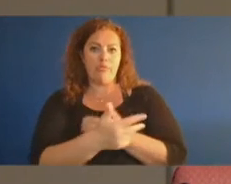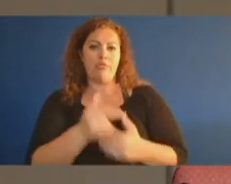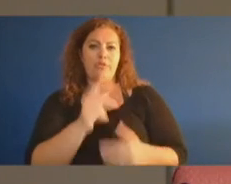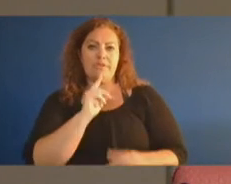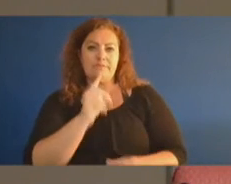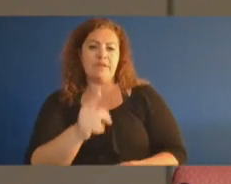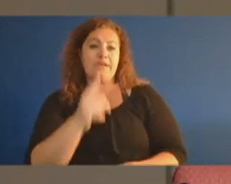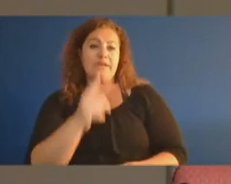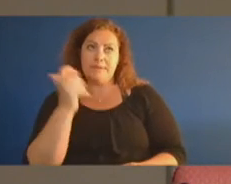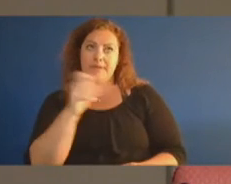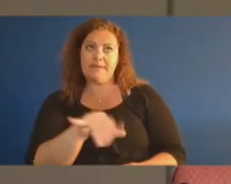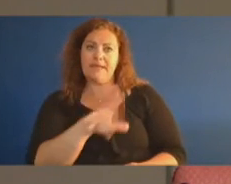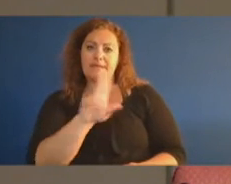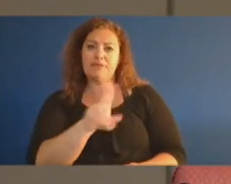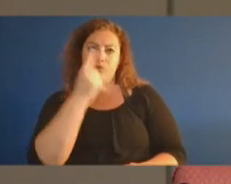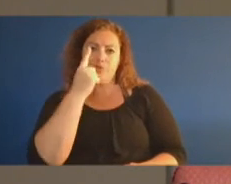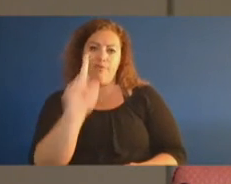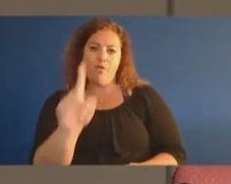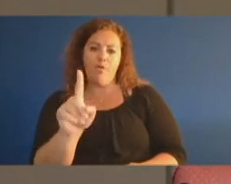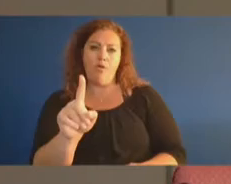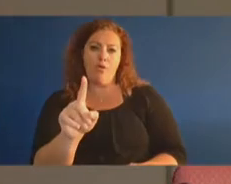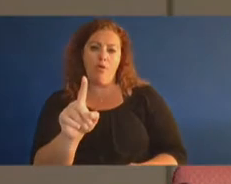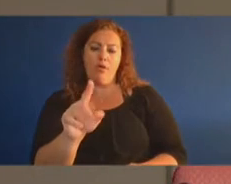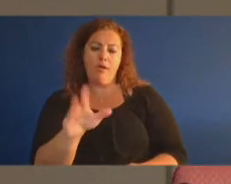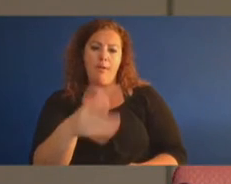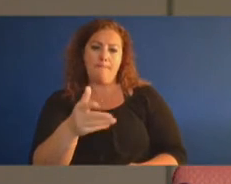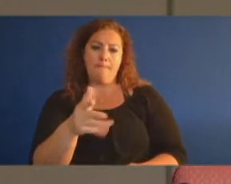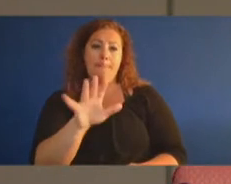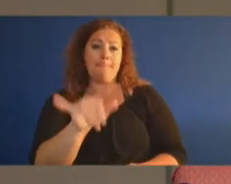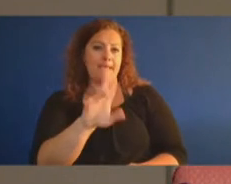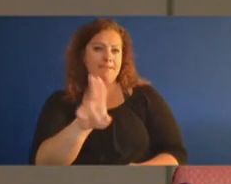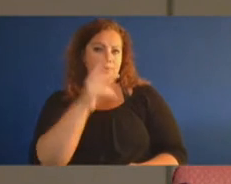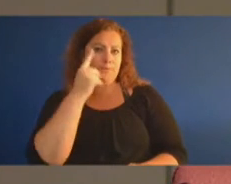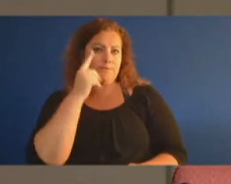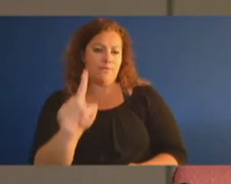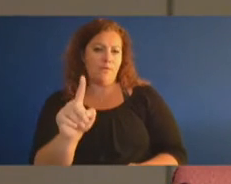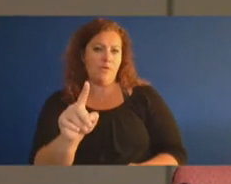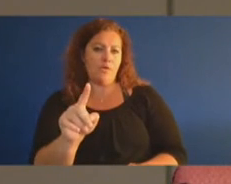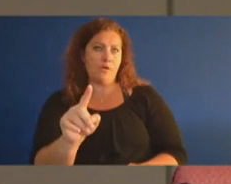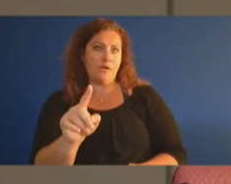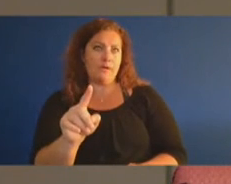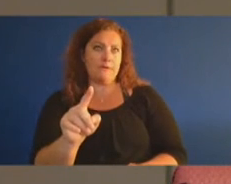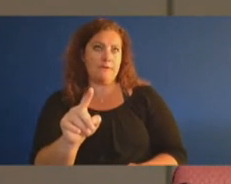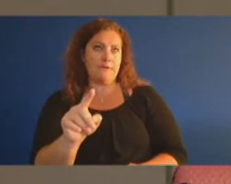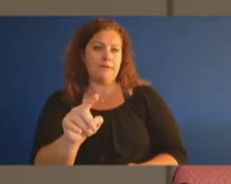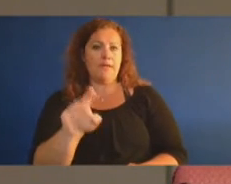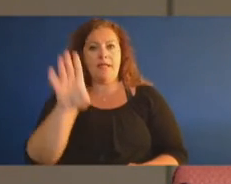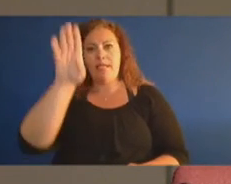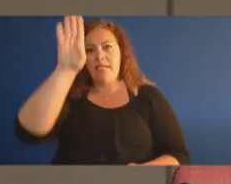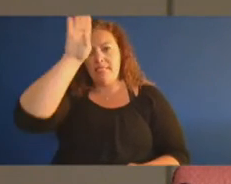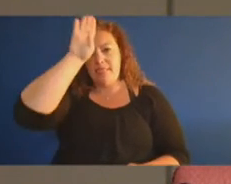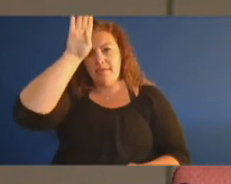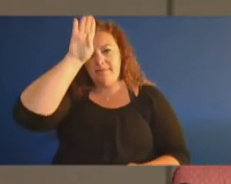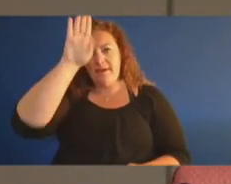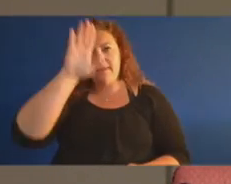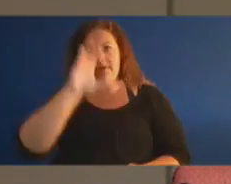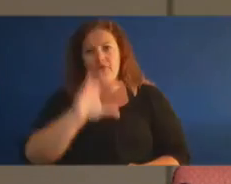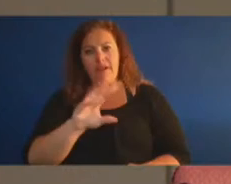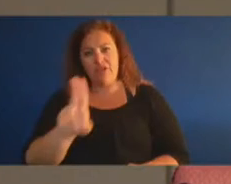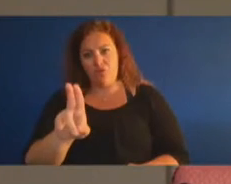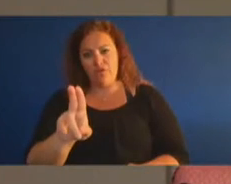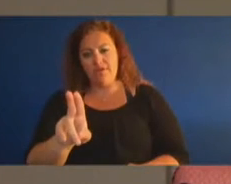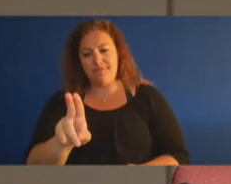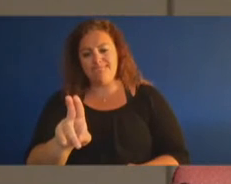used for our uh F uh this will be used for our uh fire Union credit union